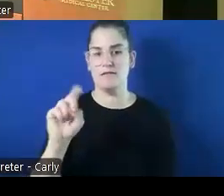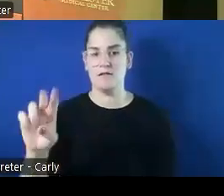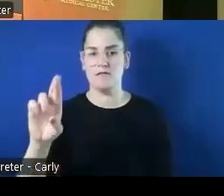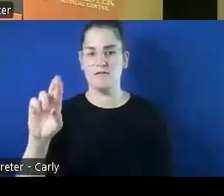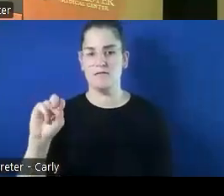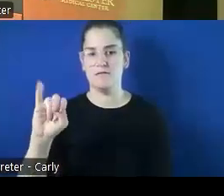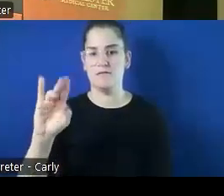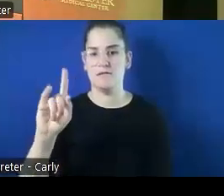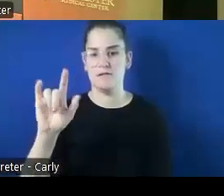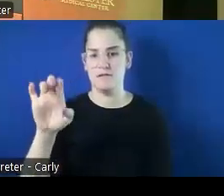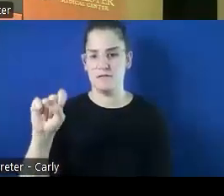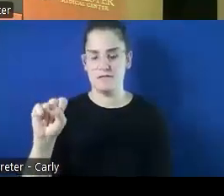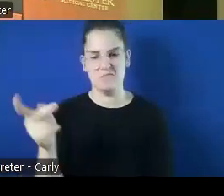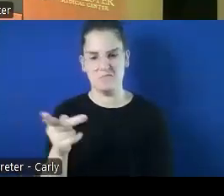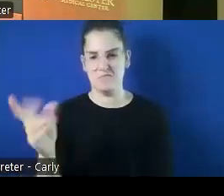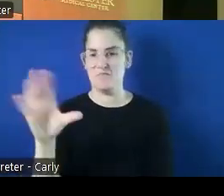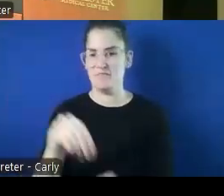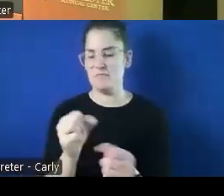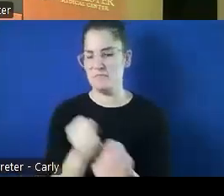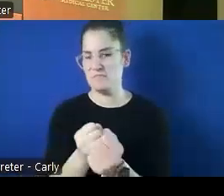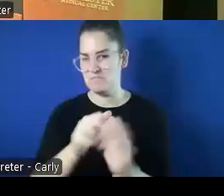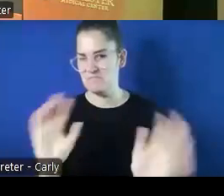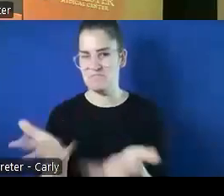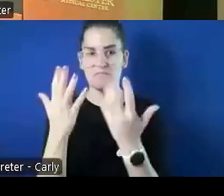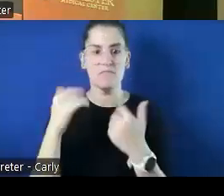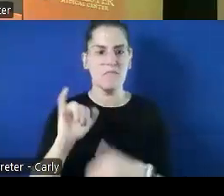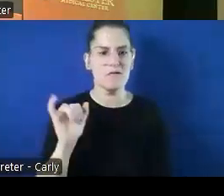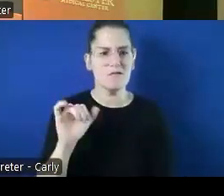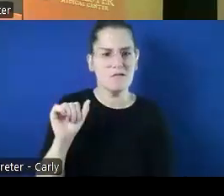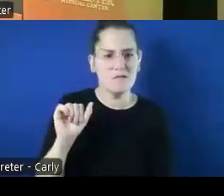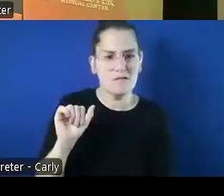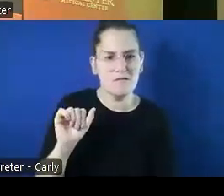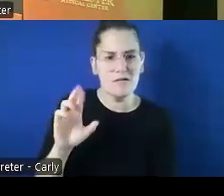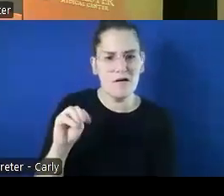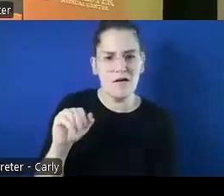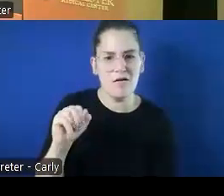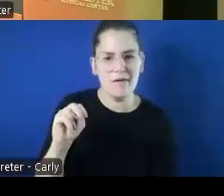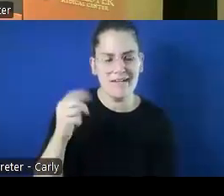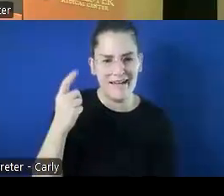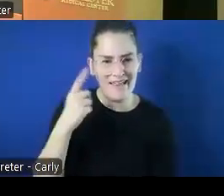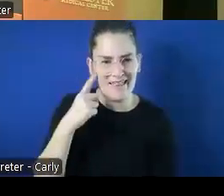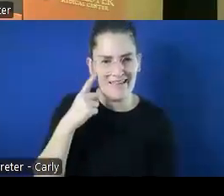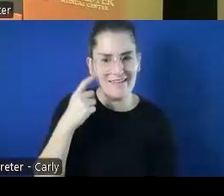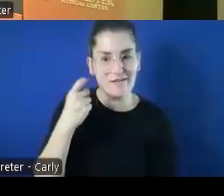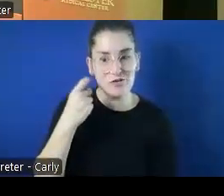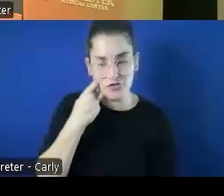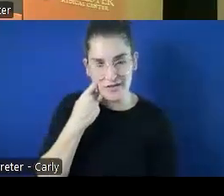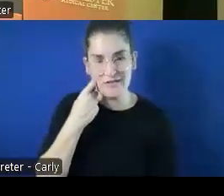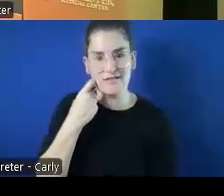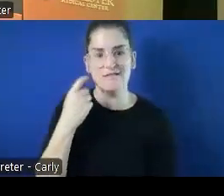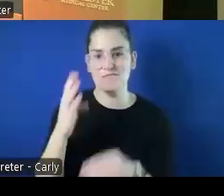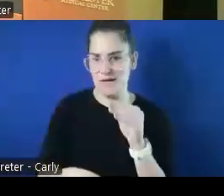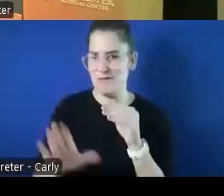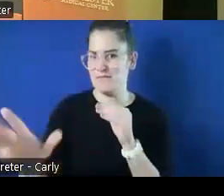years. I also want to give a big shout out to Armand, who I believe just matched. So I think he's finishing up his medical school year.